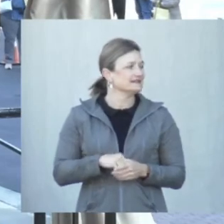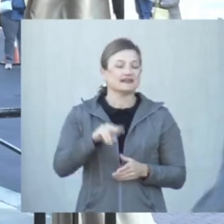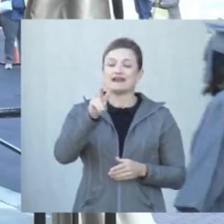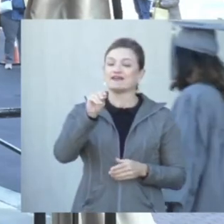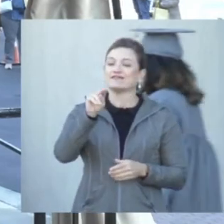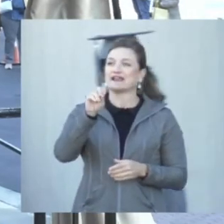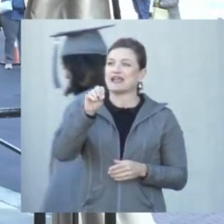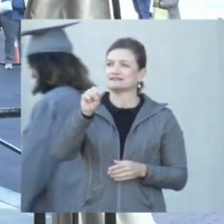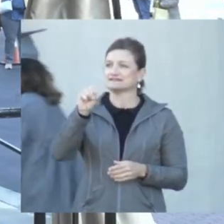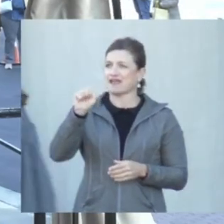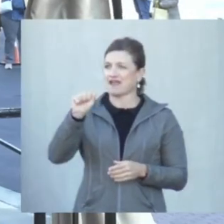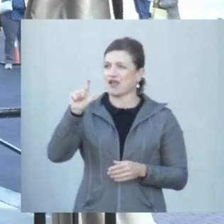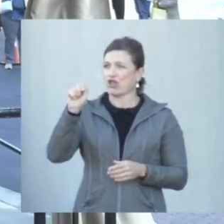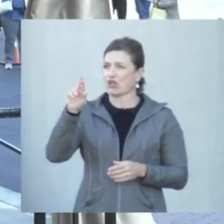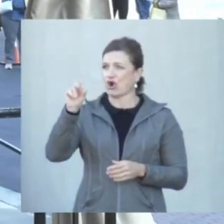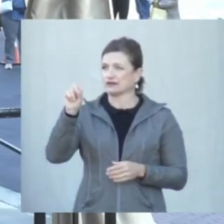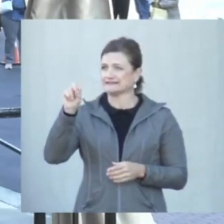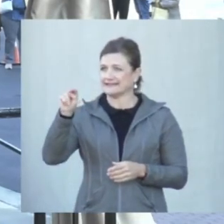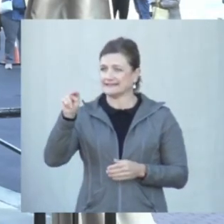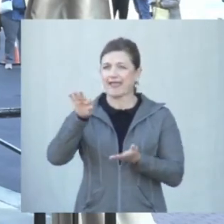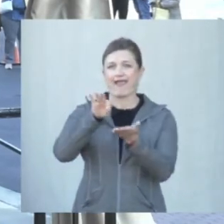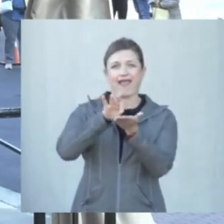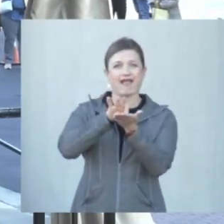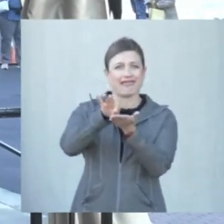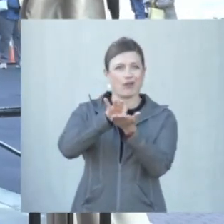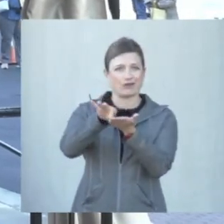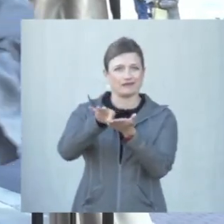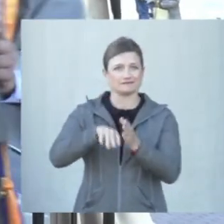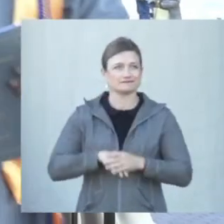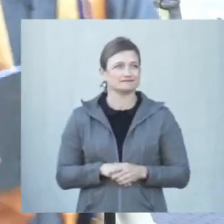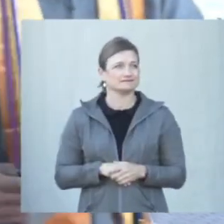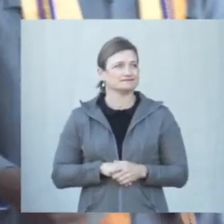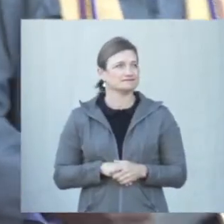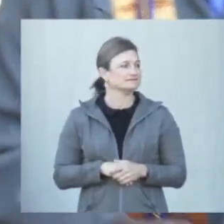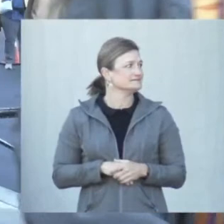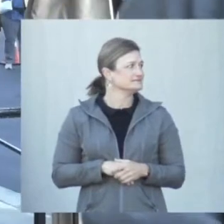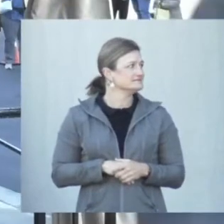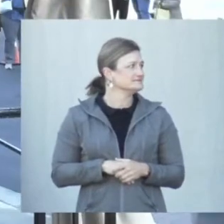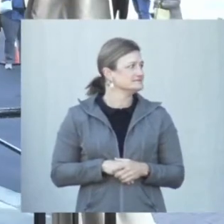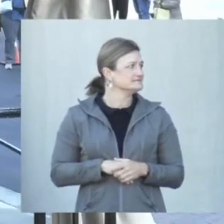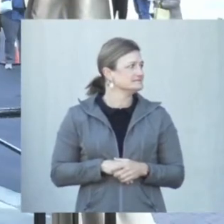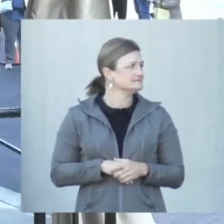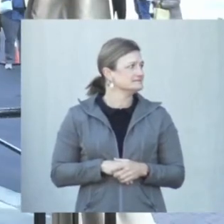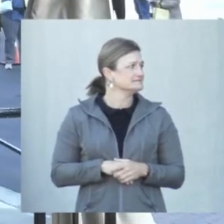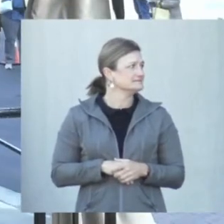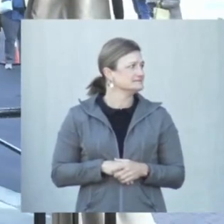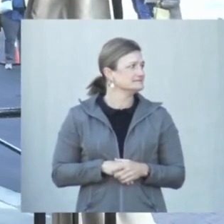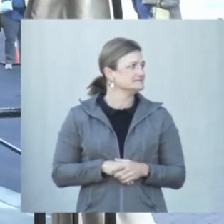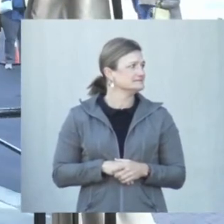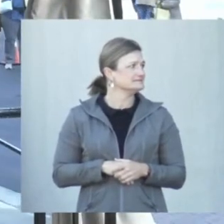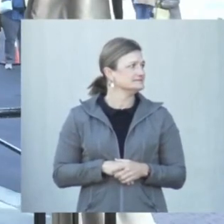Vanessa Morrison, Accounting.